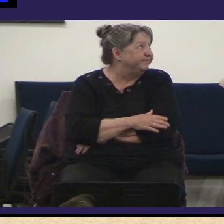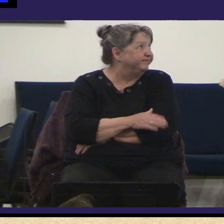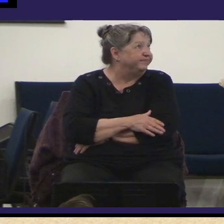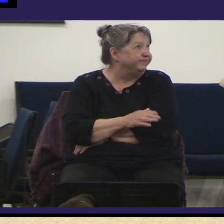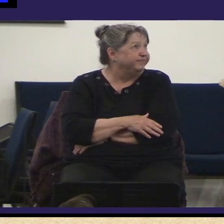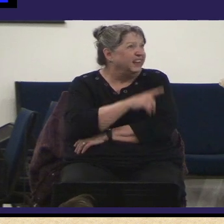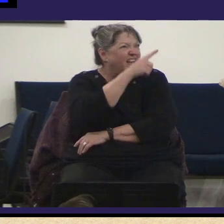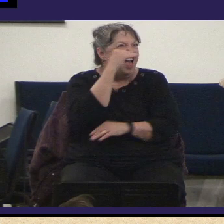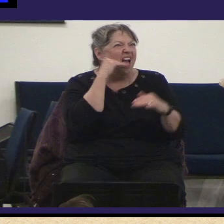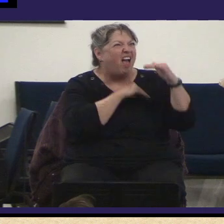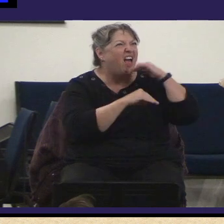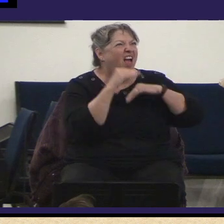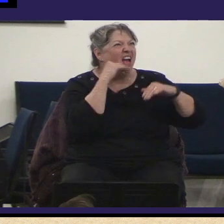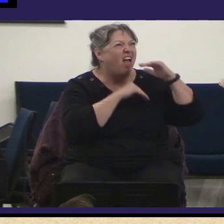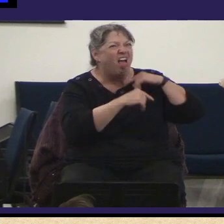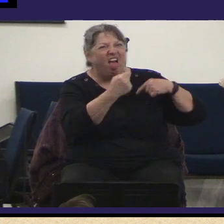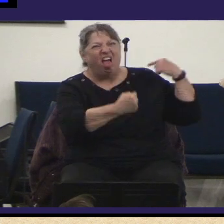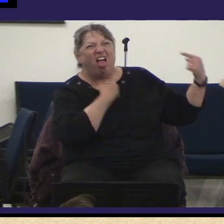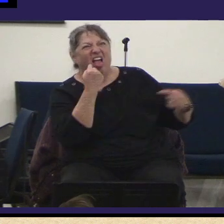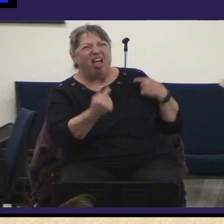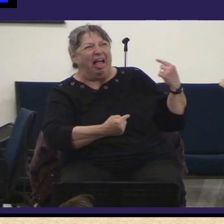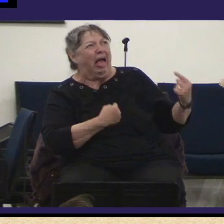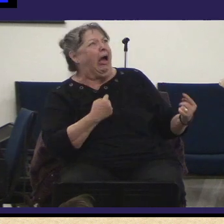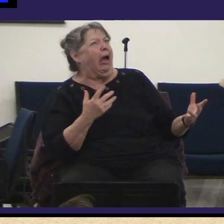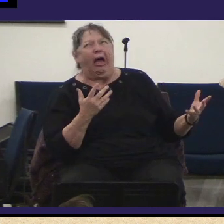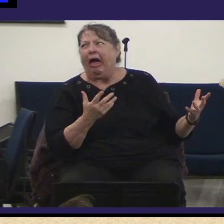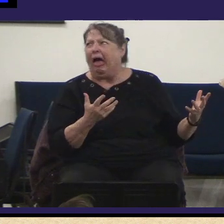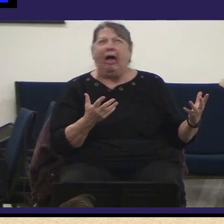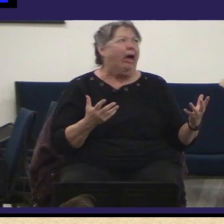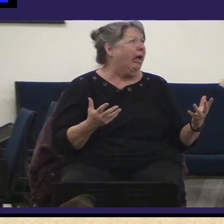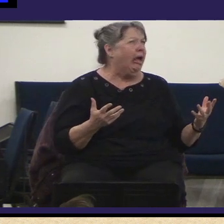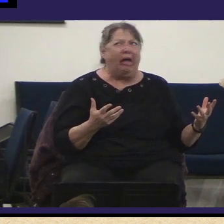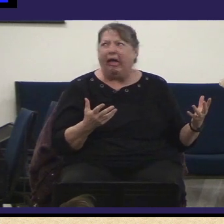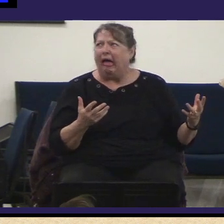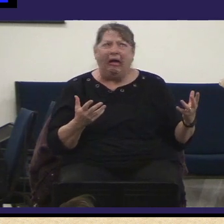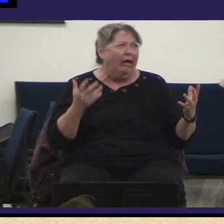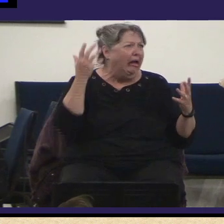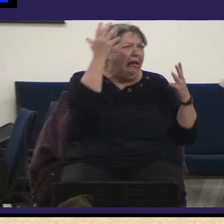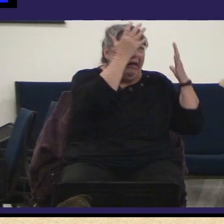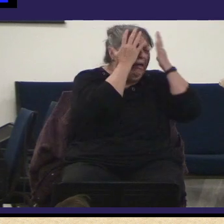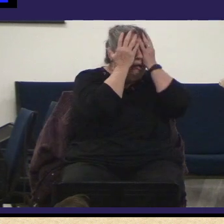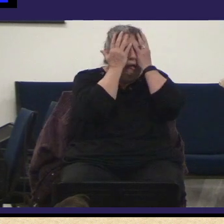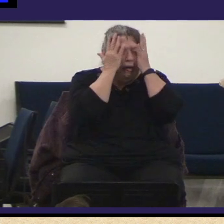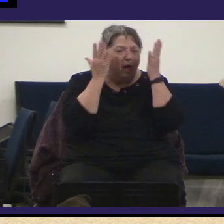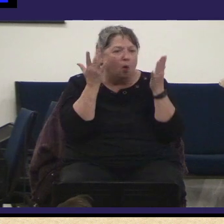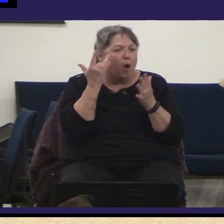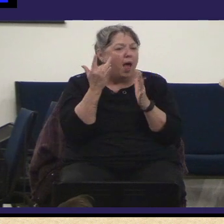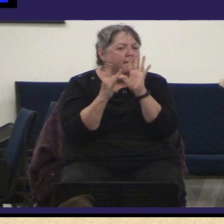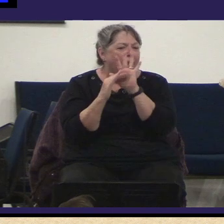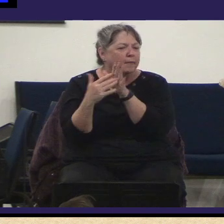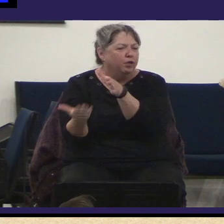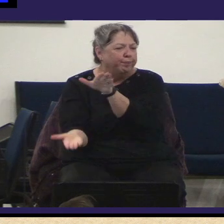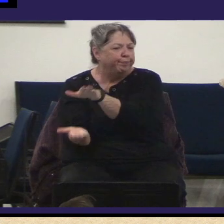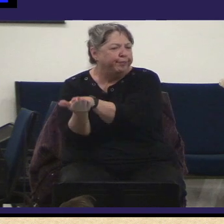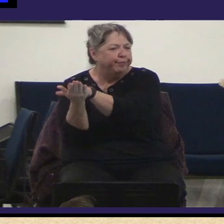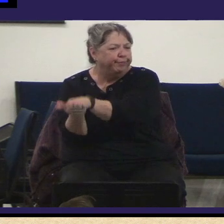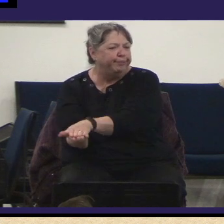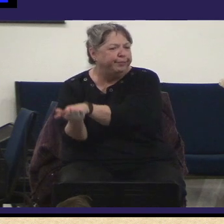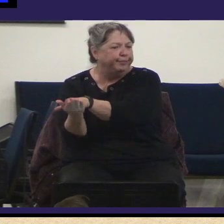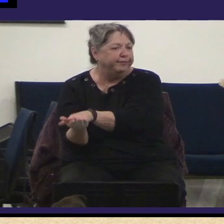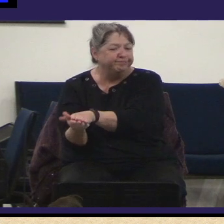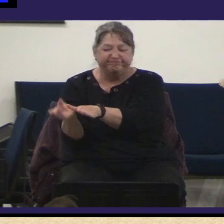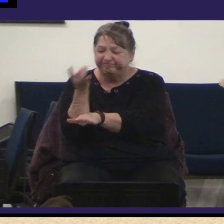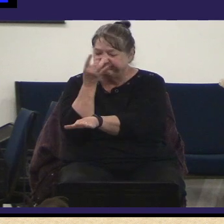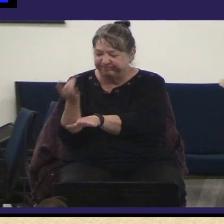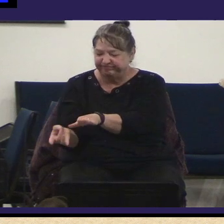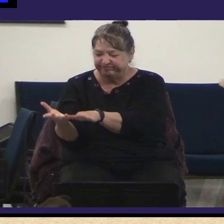comes and strikes his lies, we will not, we Church, we will not